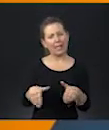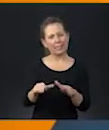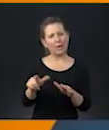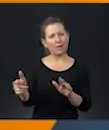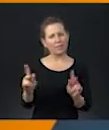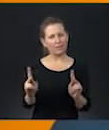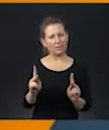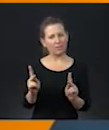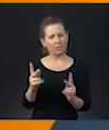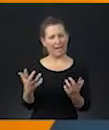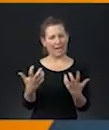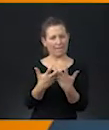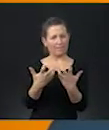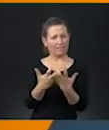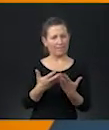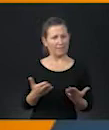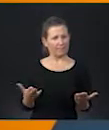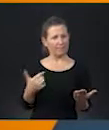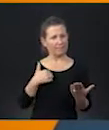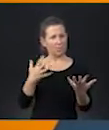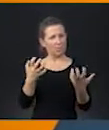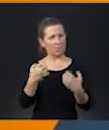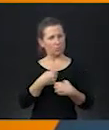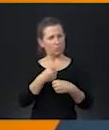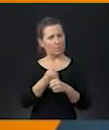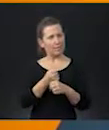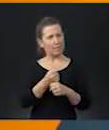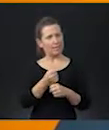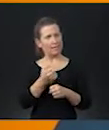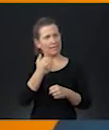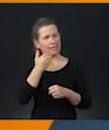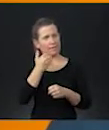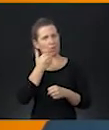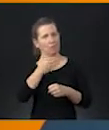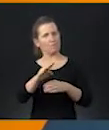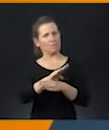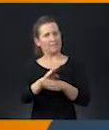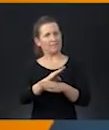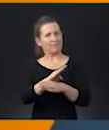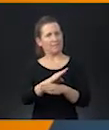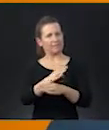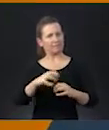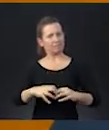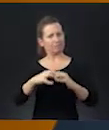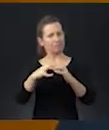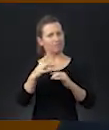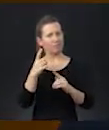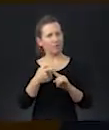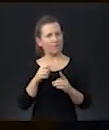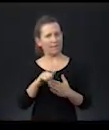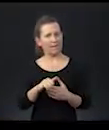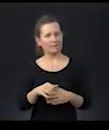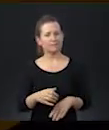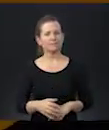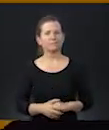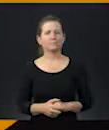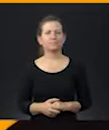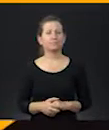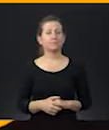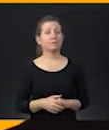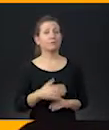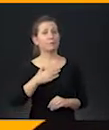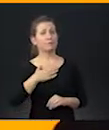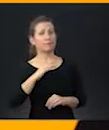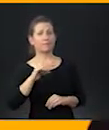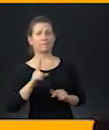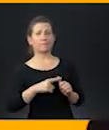other people and combine together so I could create a good business off of that. I didn't